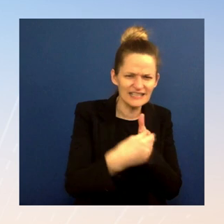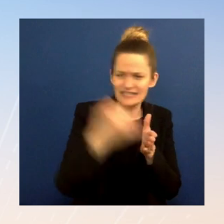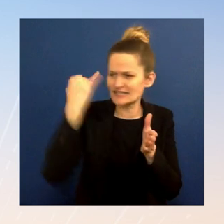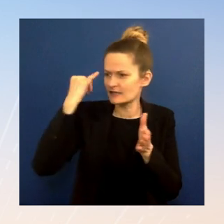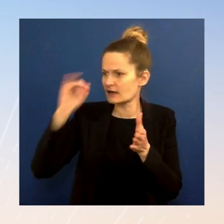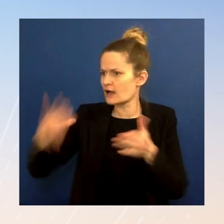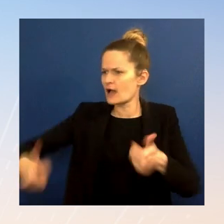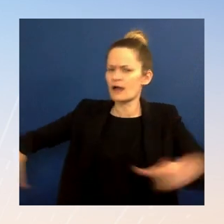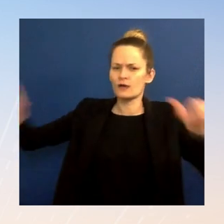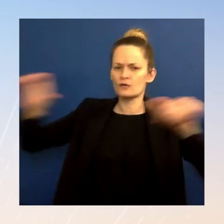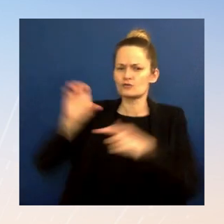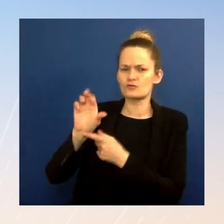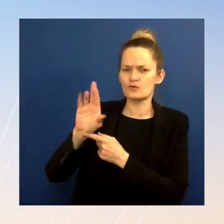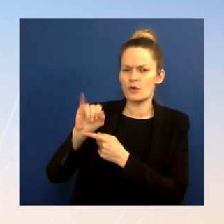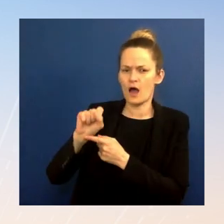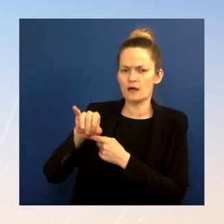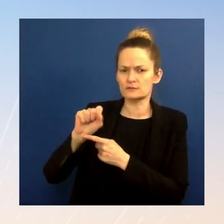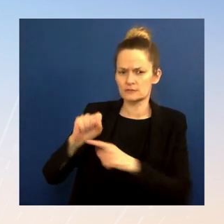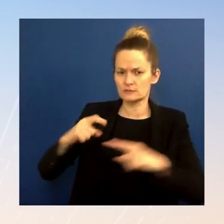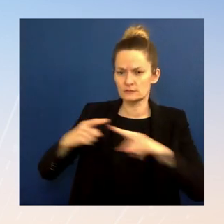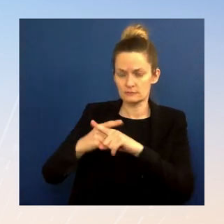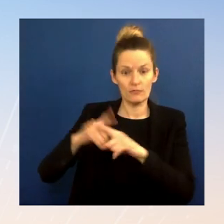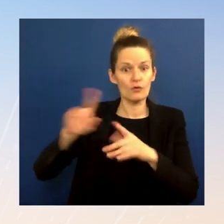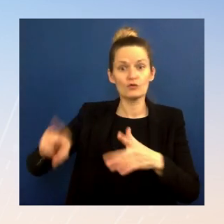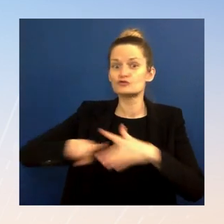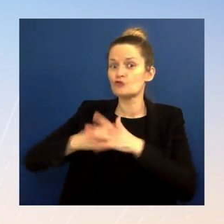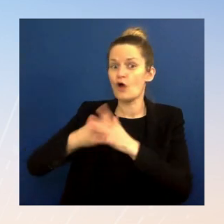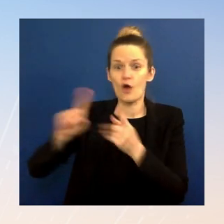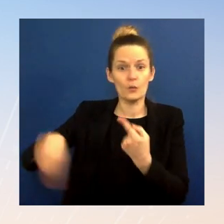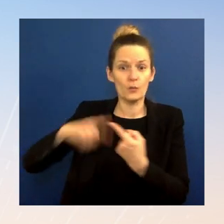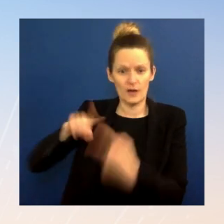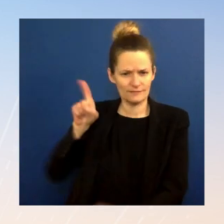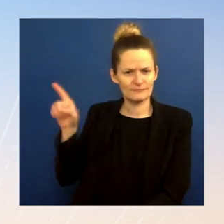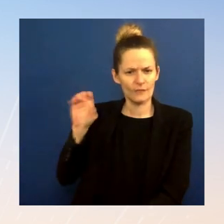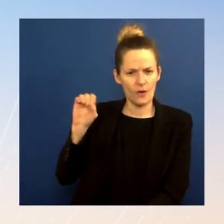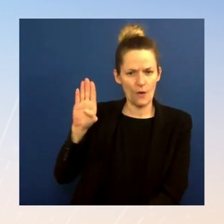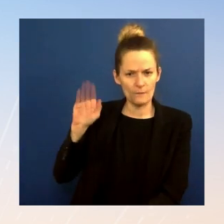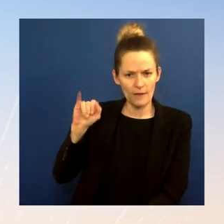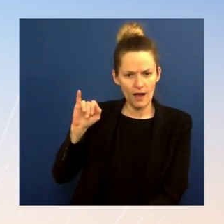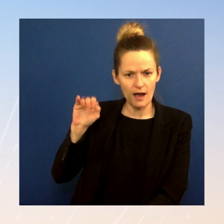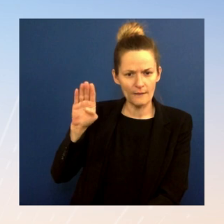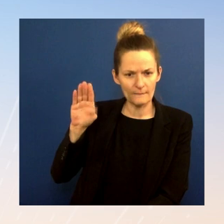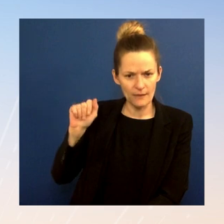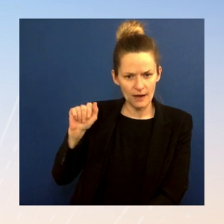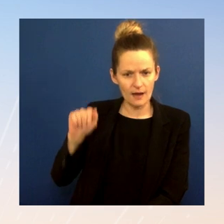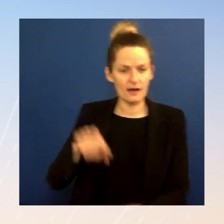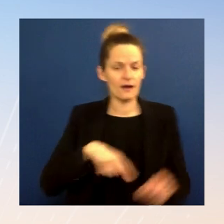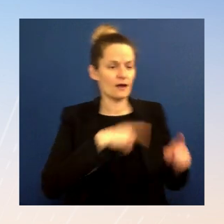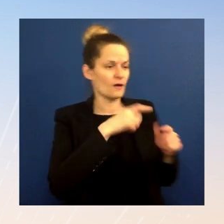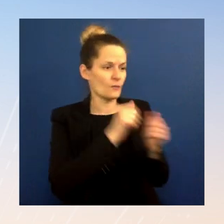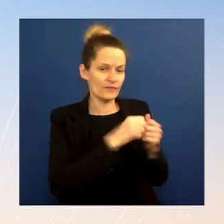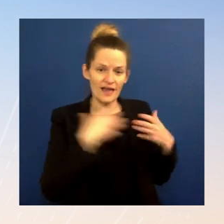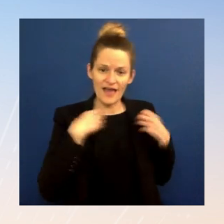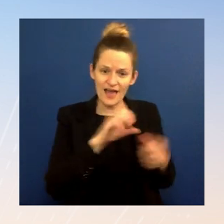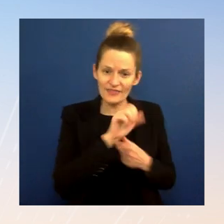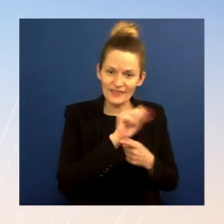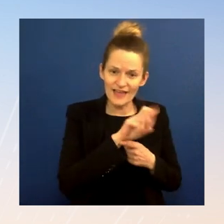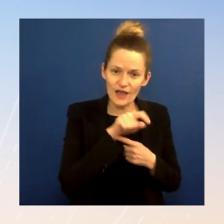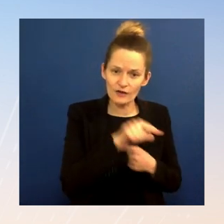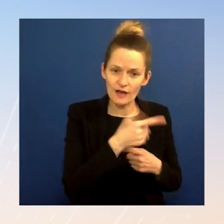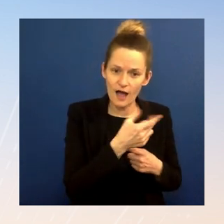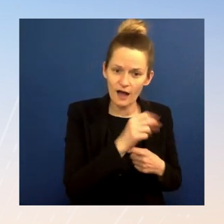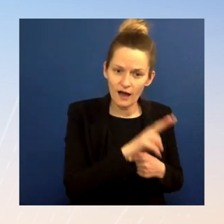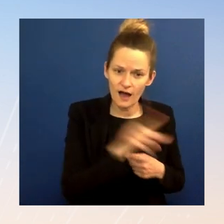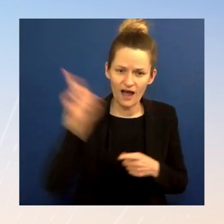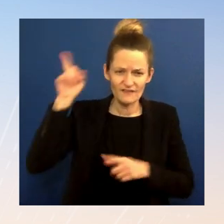when he oversaw the fixing of healthcare.gov and oversaw the fixing of the technology that was severely broken and outdated